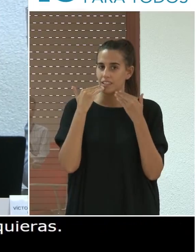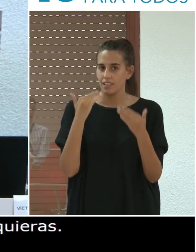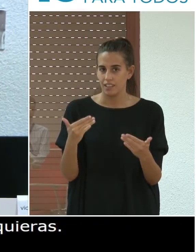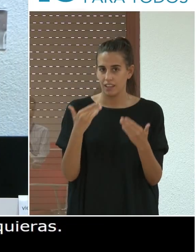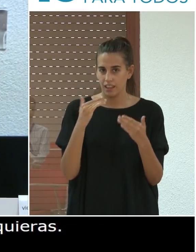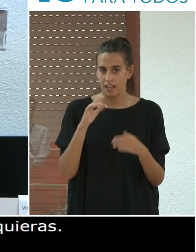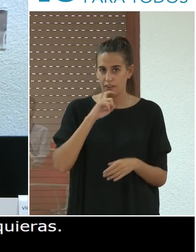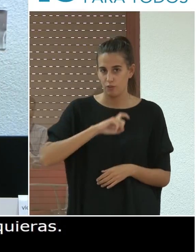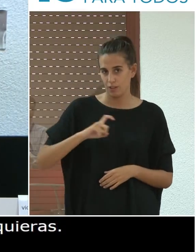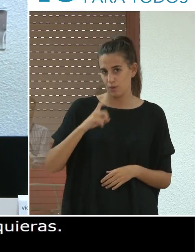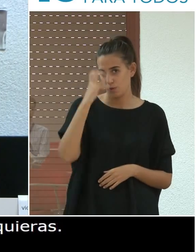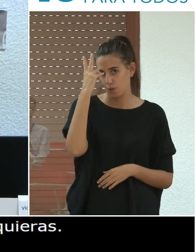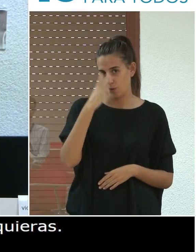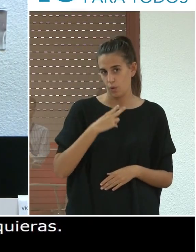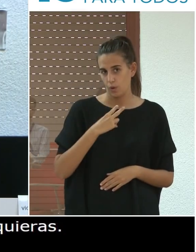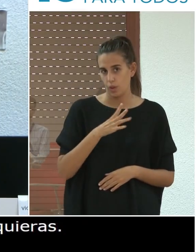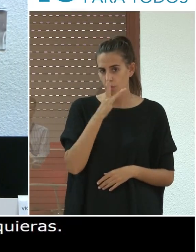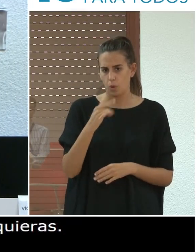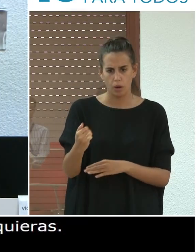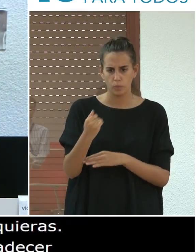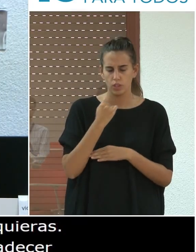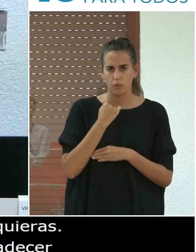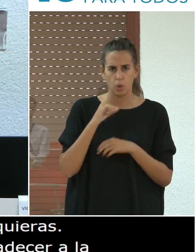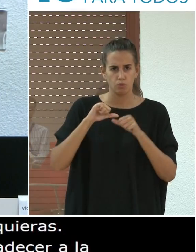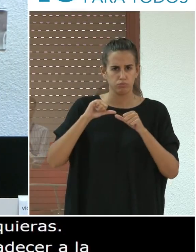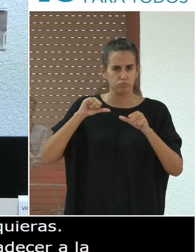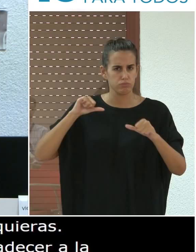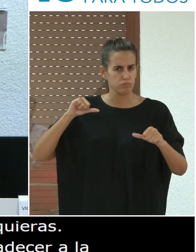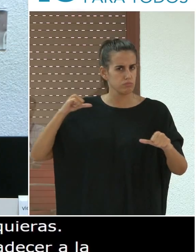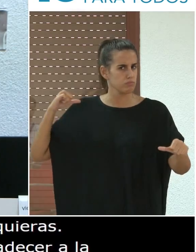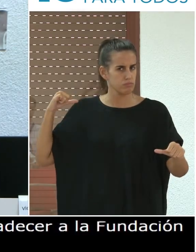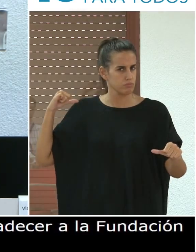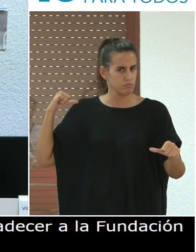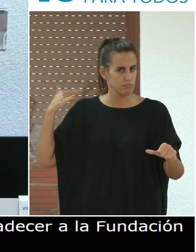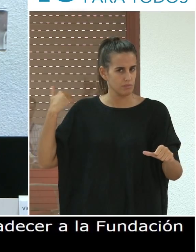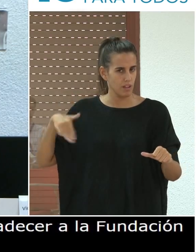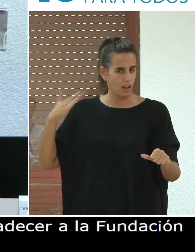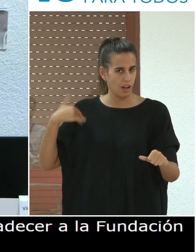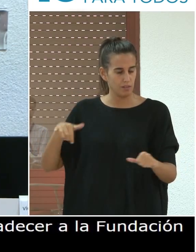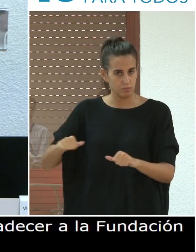First of all, I would like to thank the ONCE Foundation. They have supported us